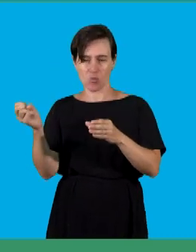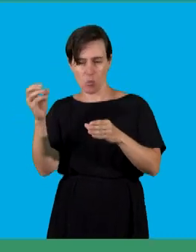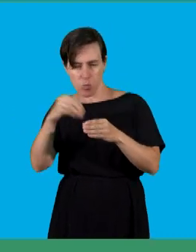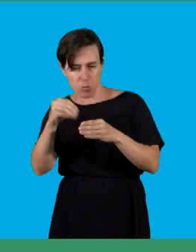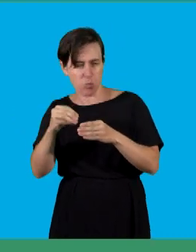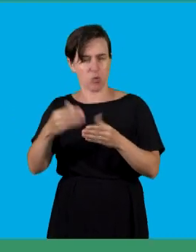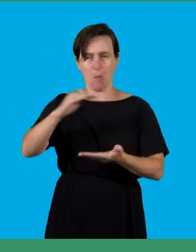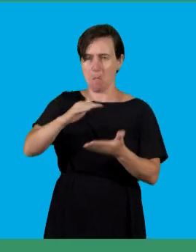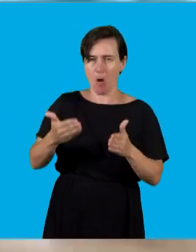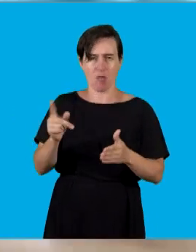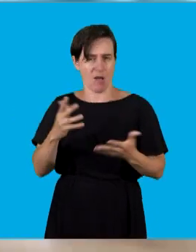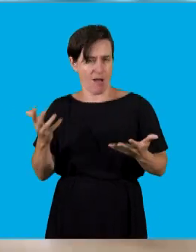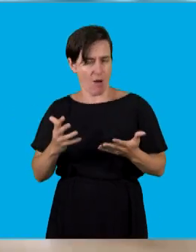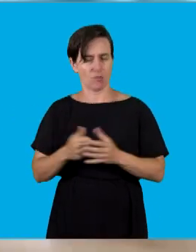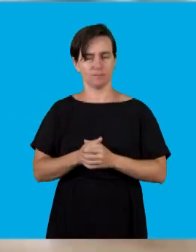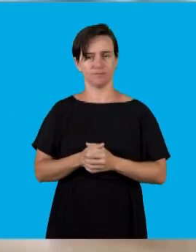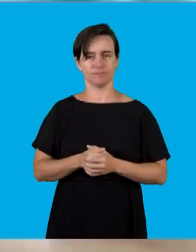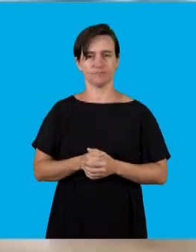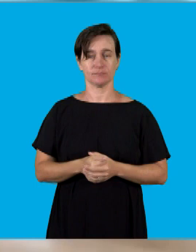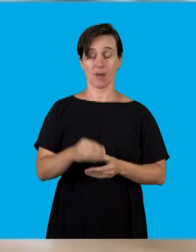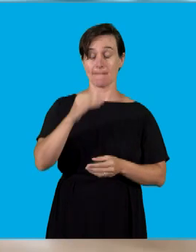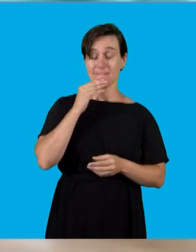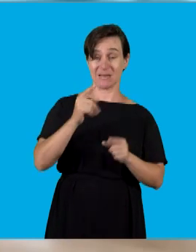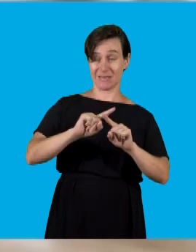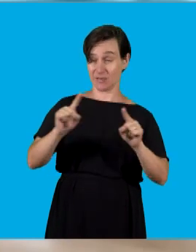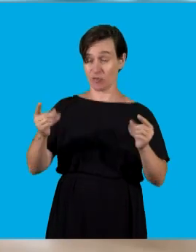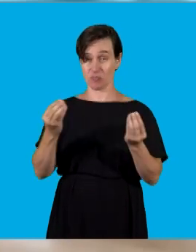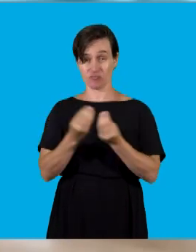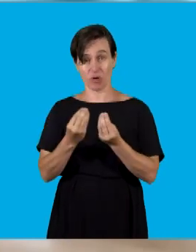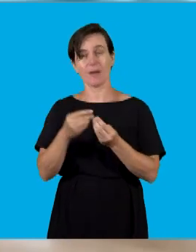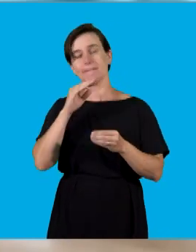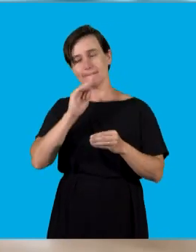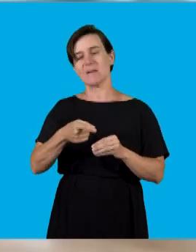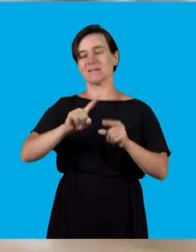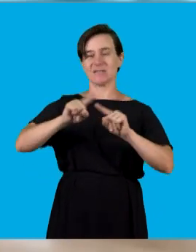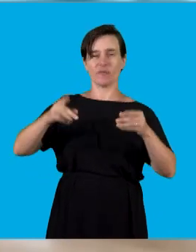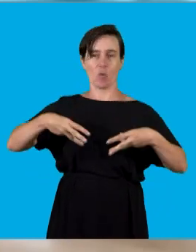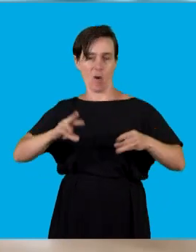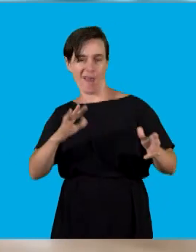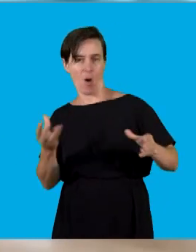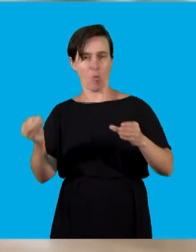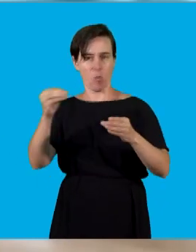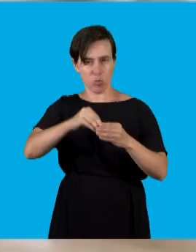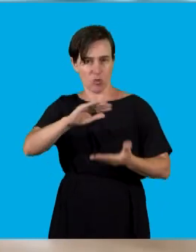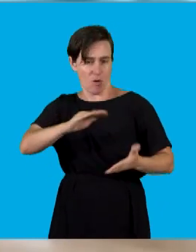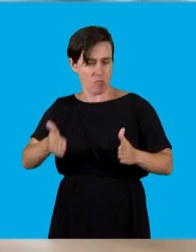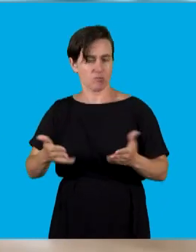simple terms there, grade 11, we are saying that a different product requires a different type of